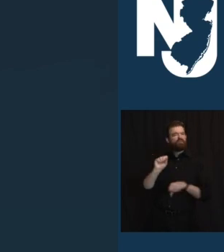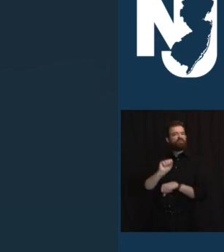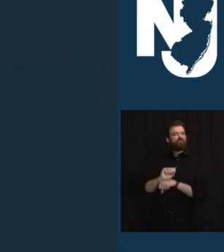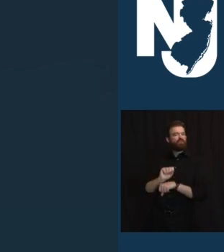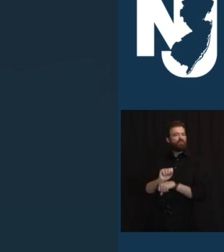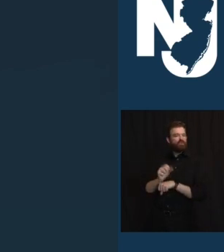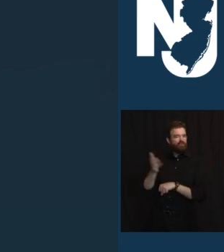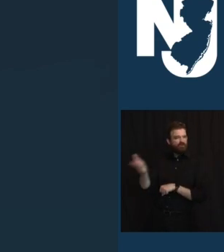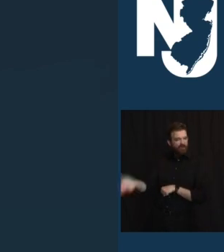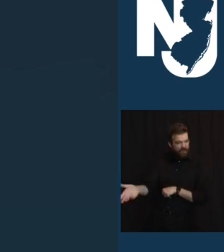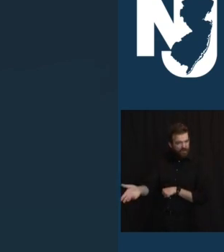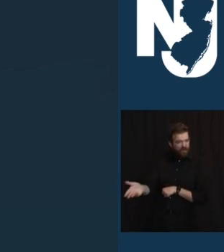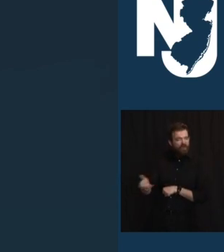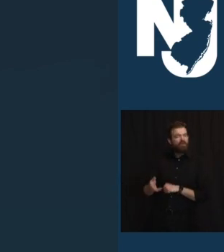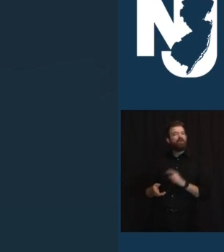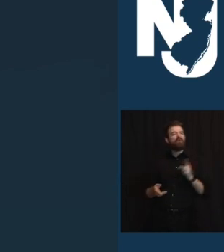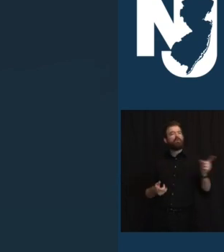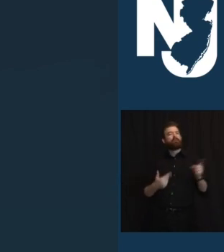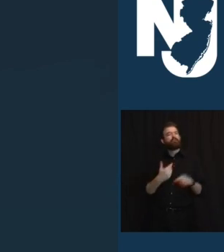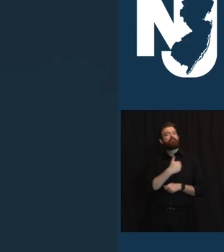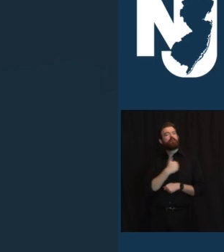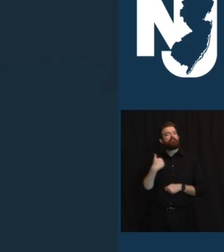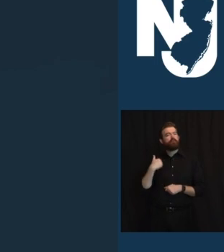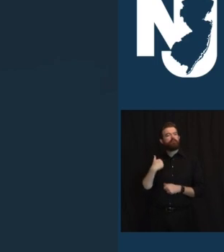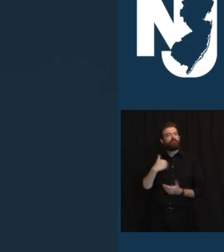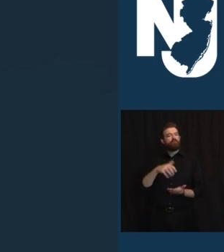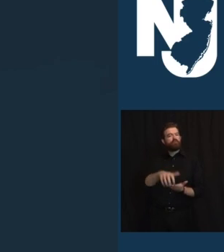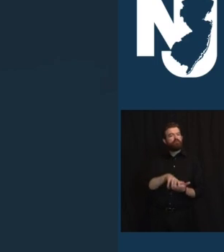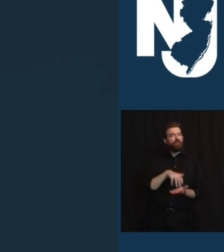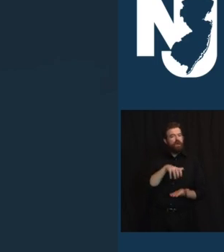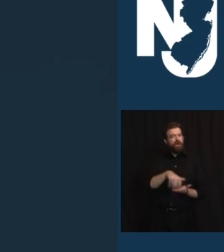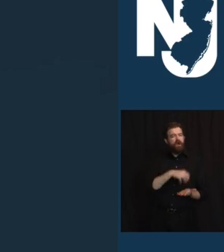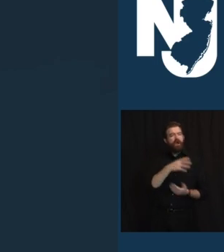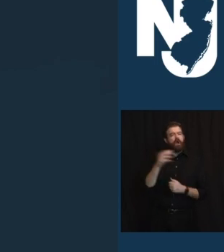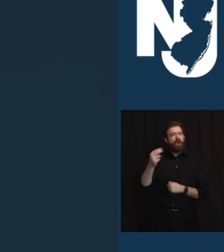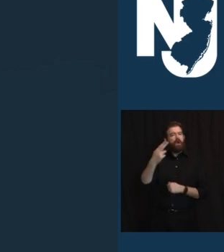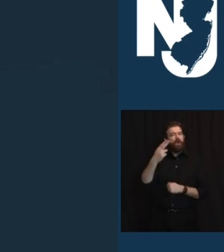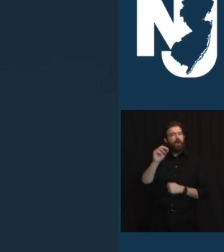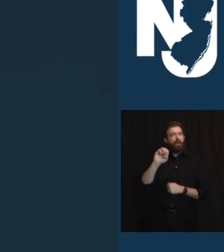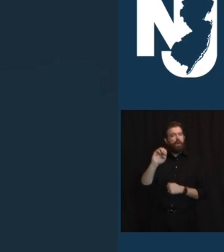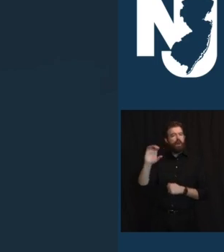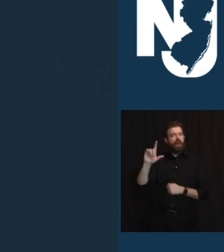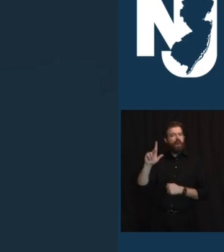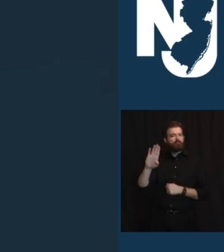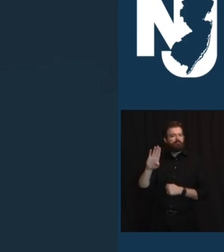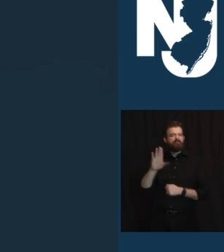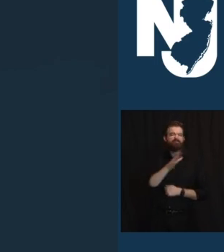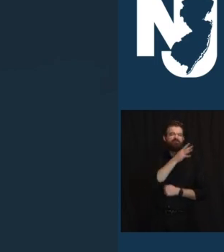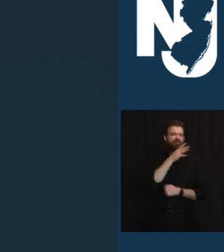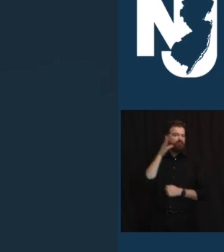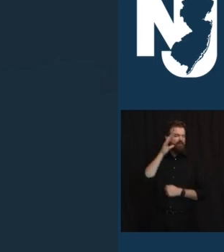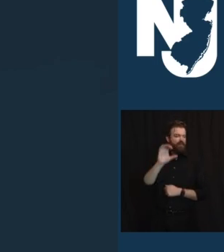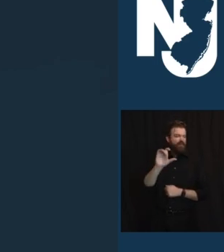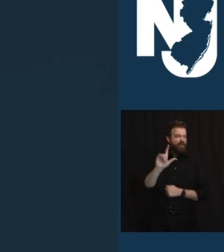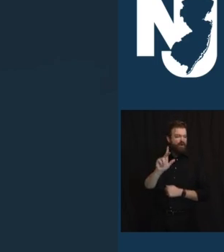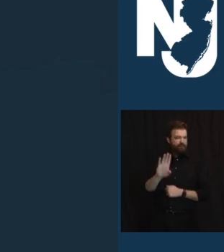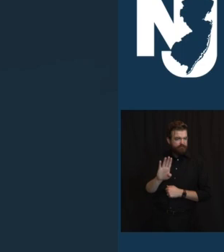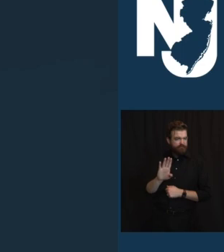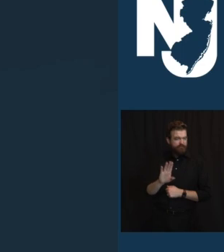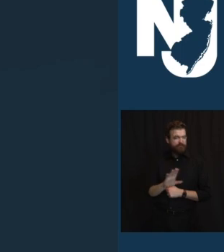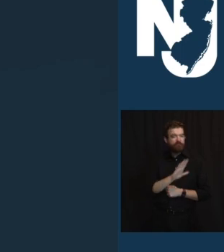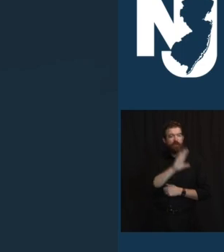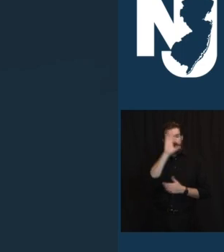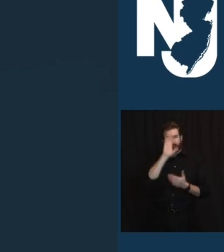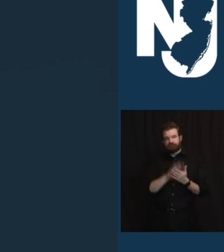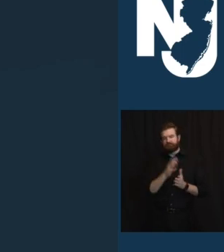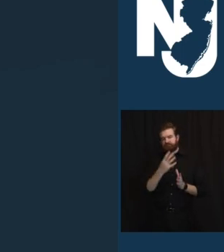Garden Club. Roe is now back, reunited with her guide, Jim, who passed away in 2018. She leaves behind